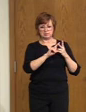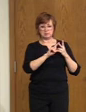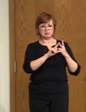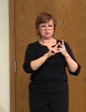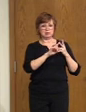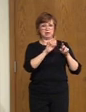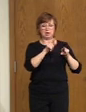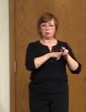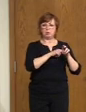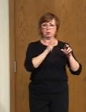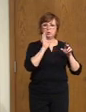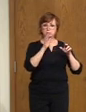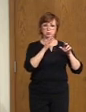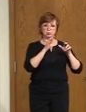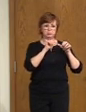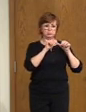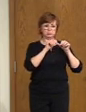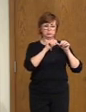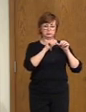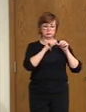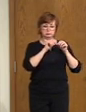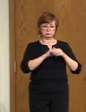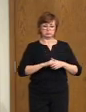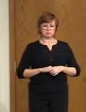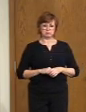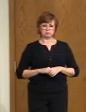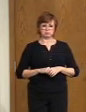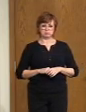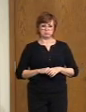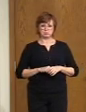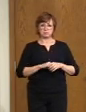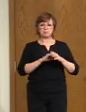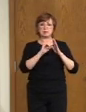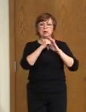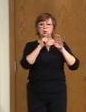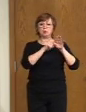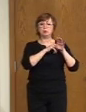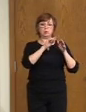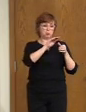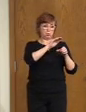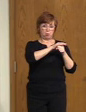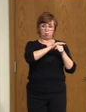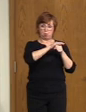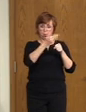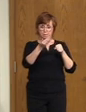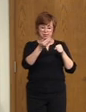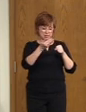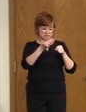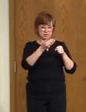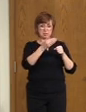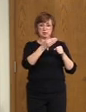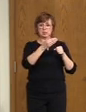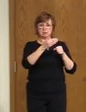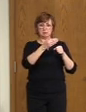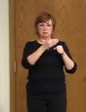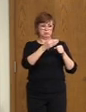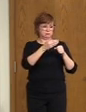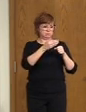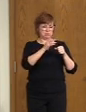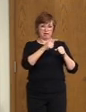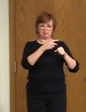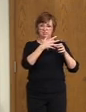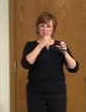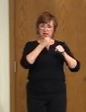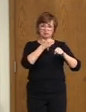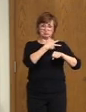be viable once what we call the pellets are open, how many times you can open it, how often the dry ice needs to be